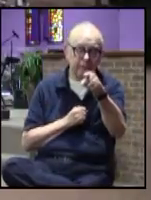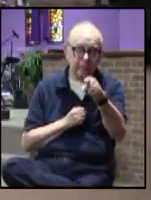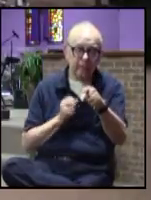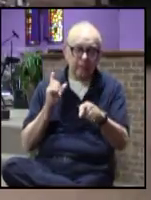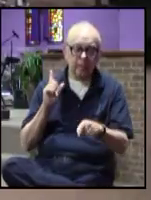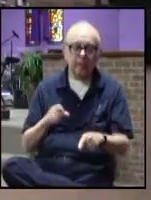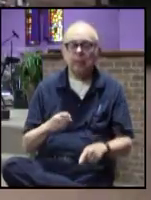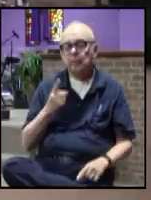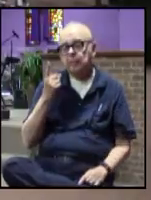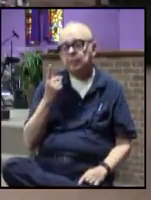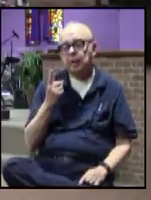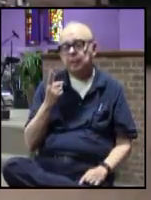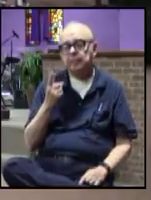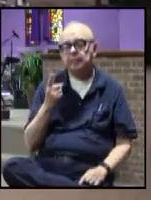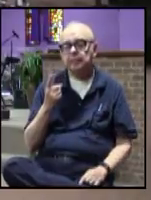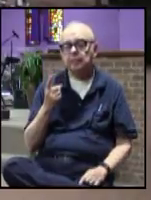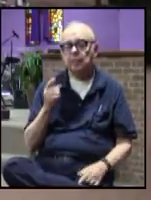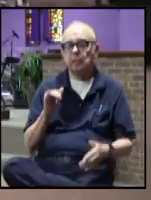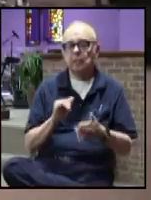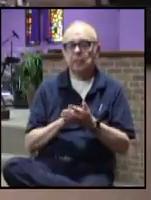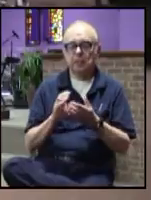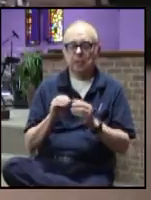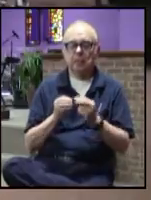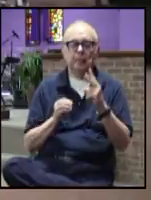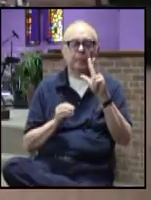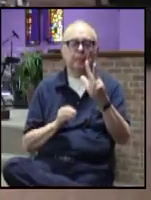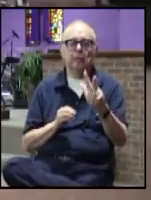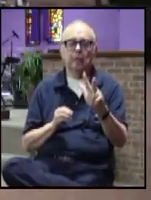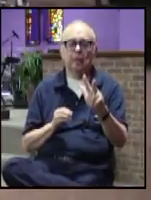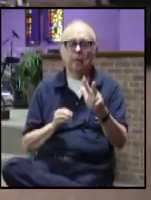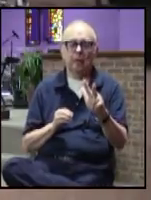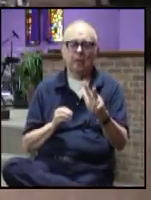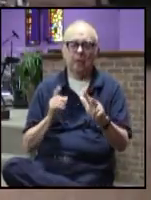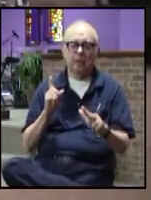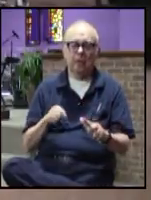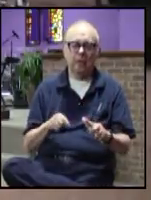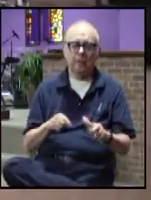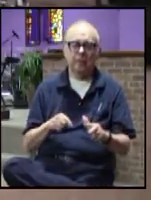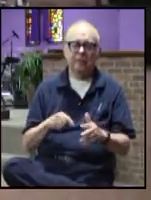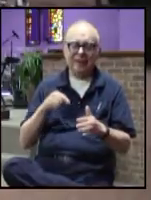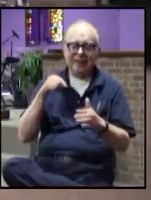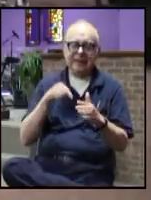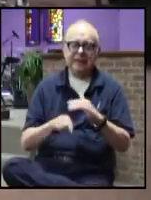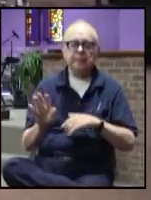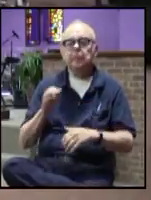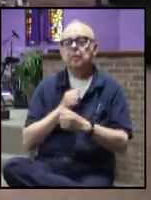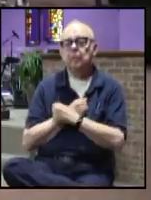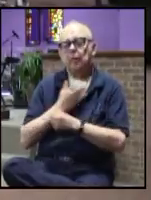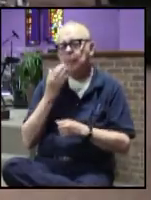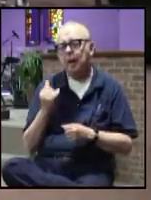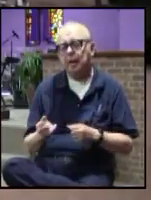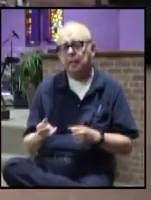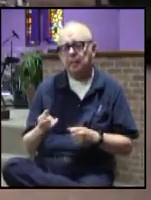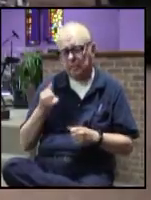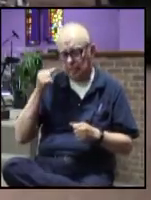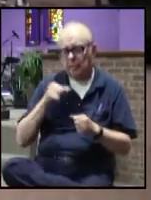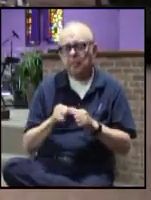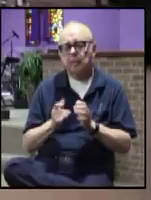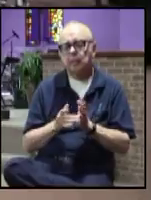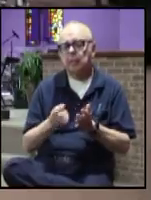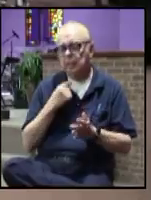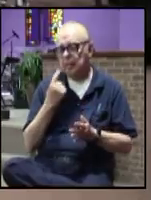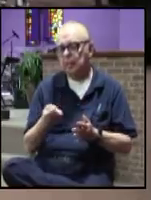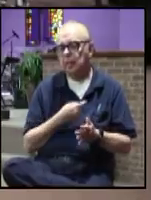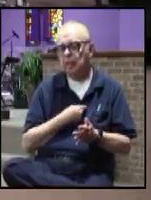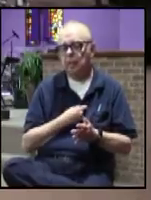We need to understand that number 3 is you need to deepen your love. Why? Remember what the Bible says? The